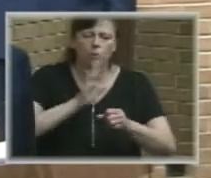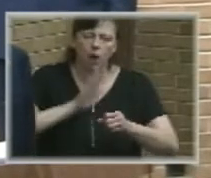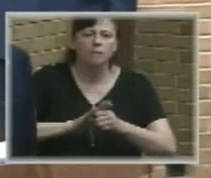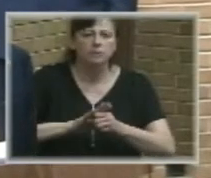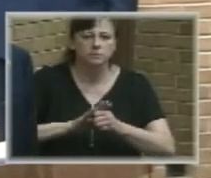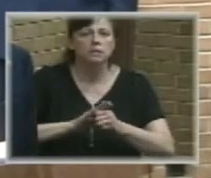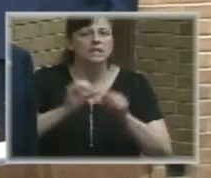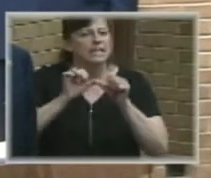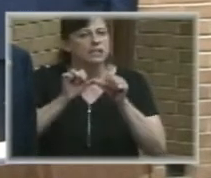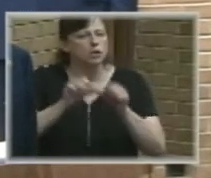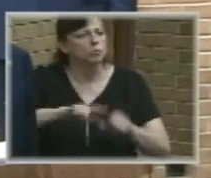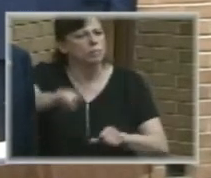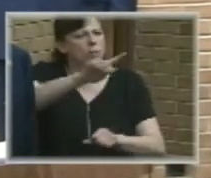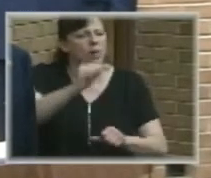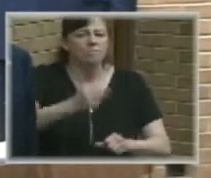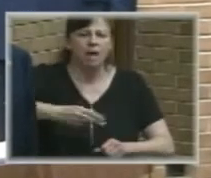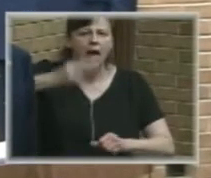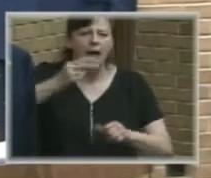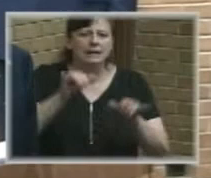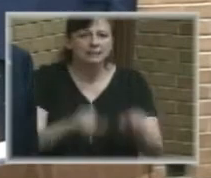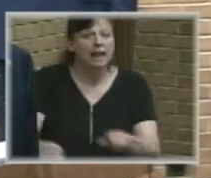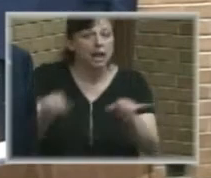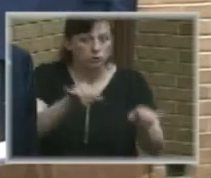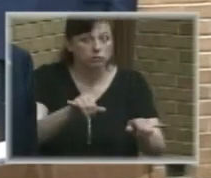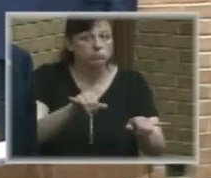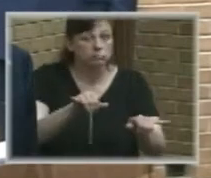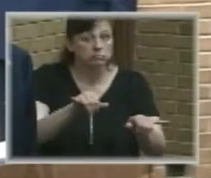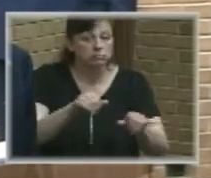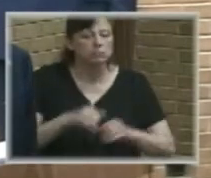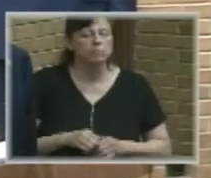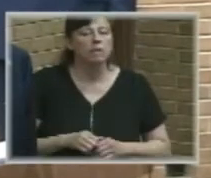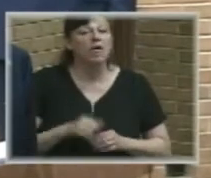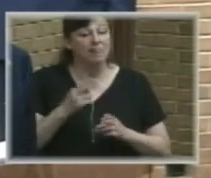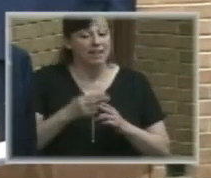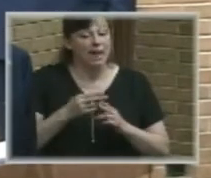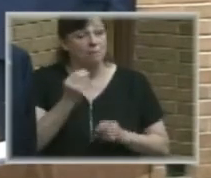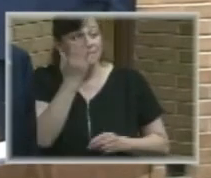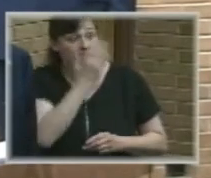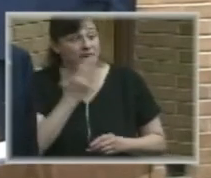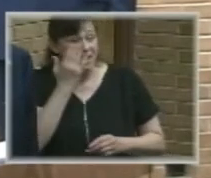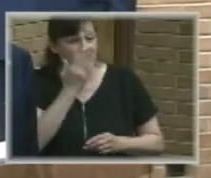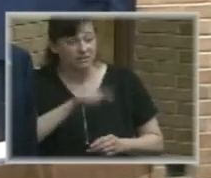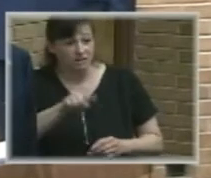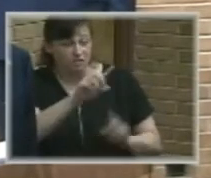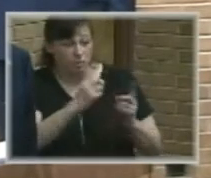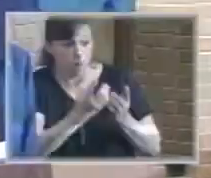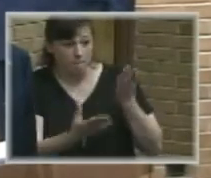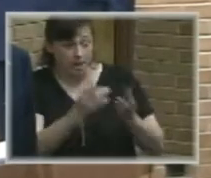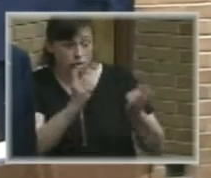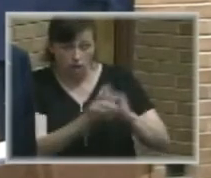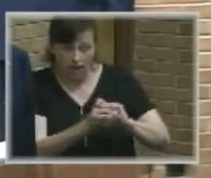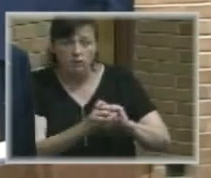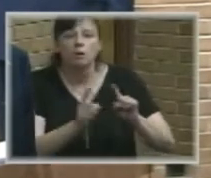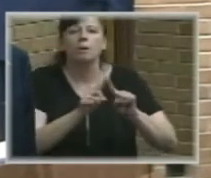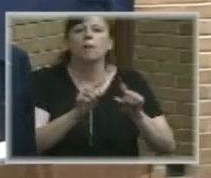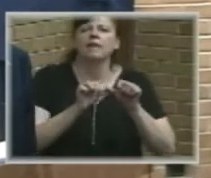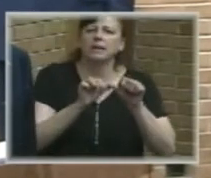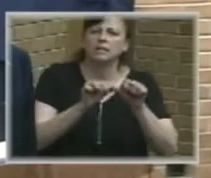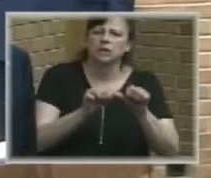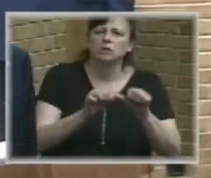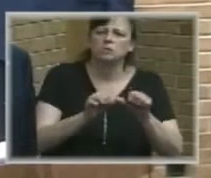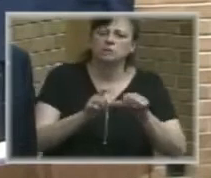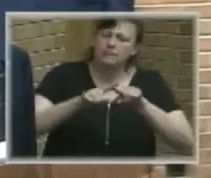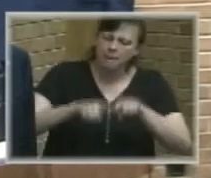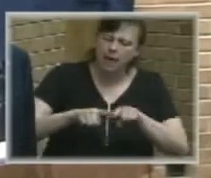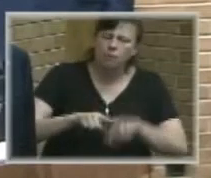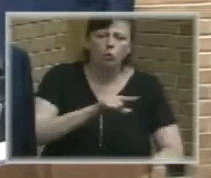highest standards. The names and faces of the members of our department may change, but the consistent and predictable quality